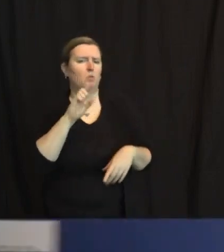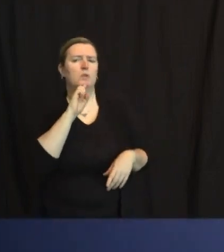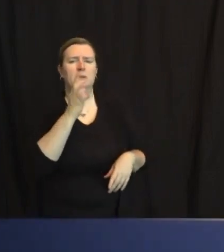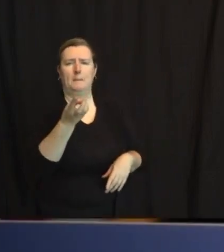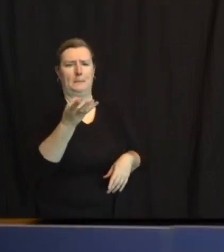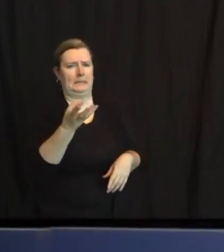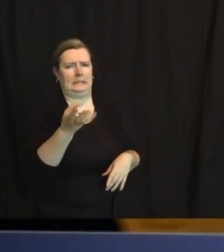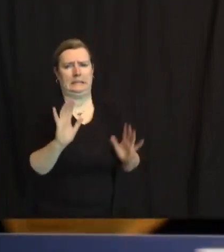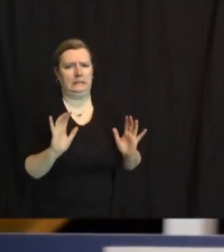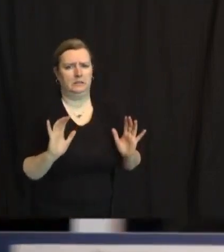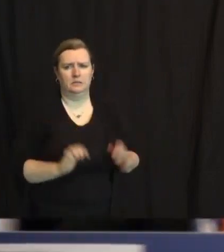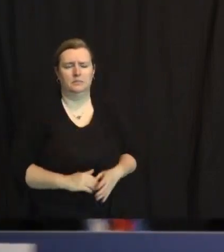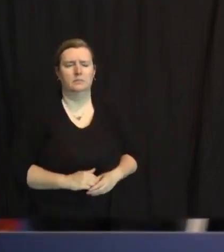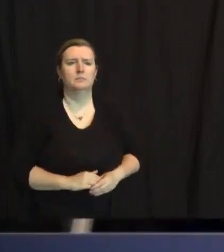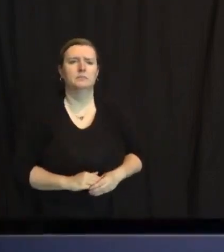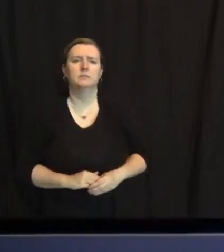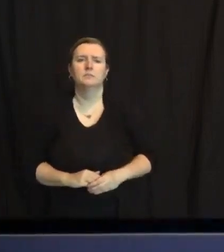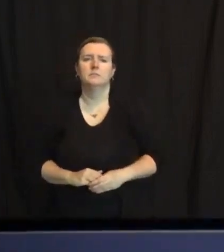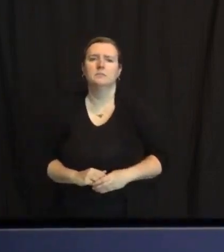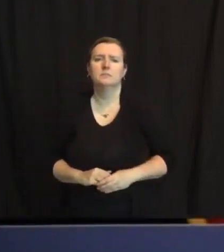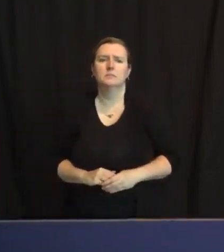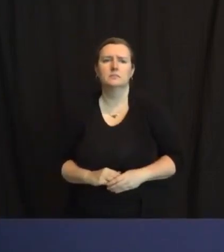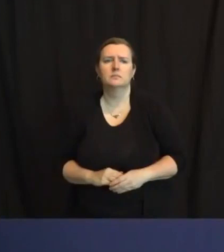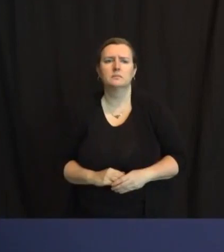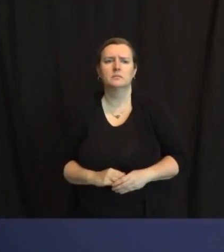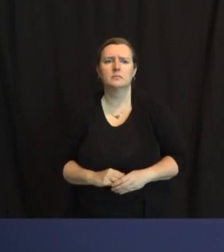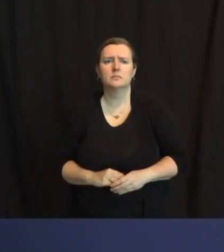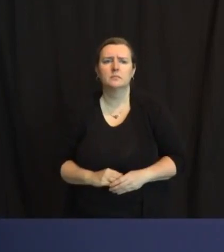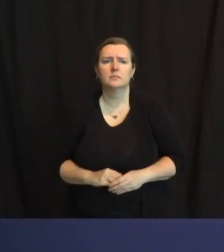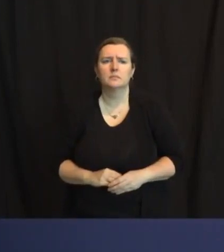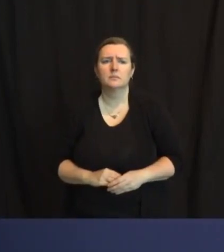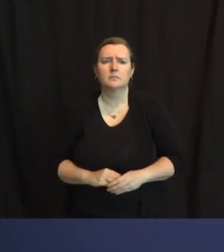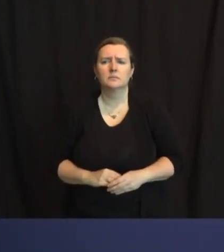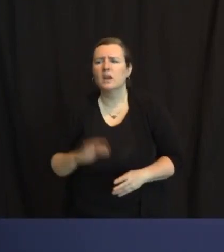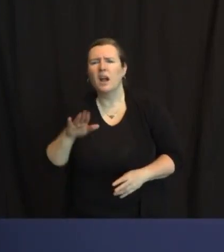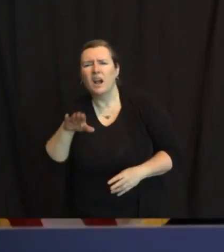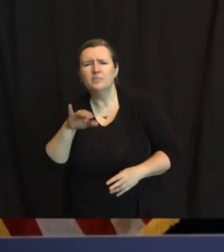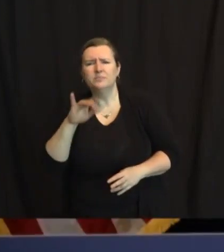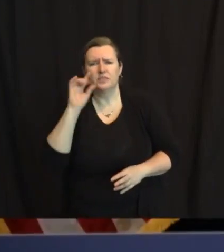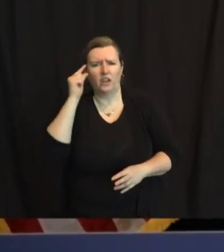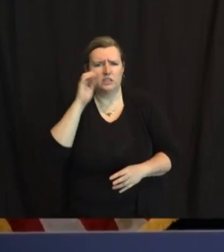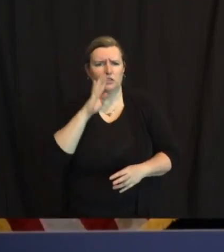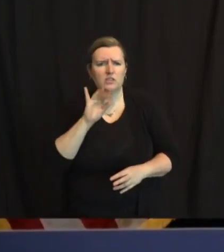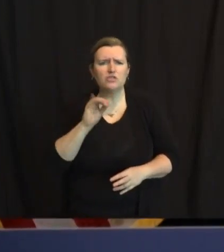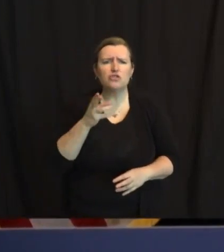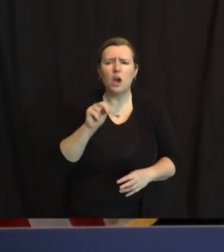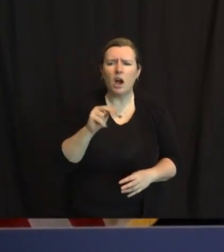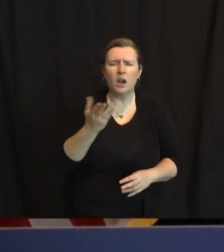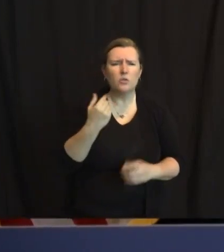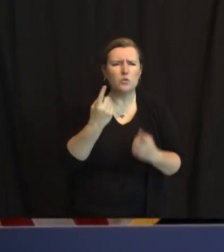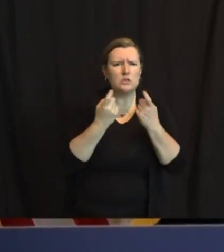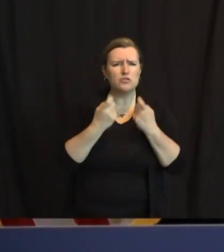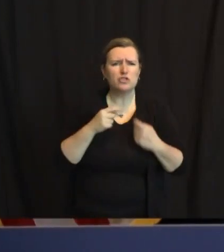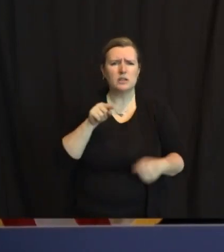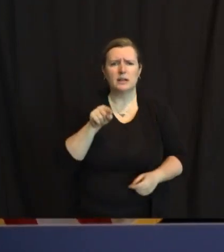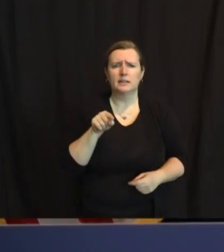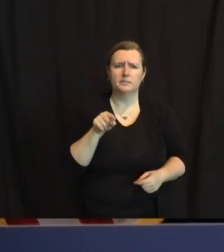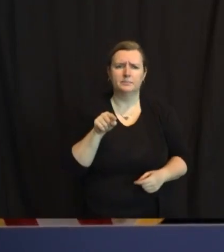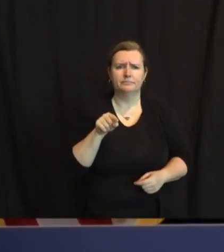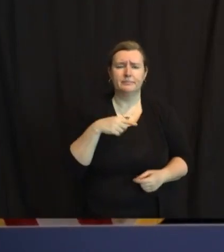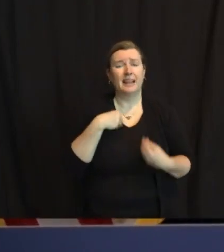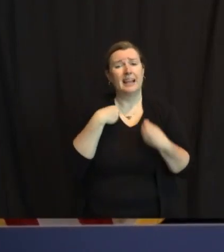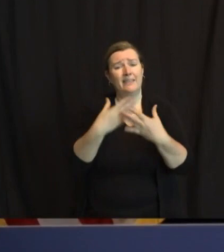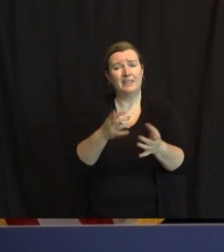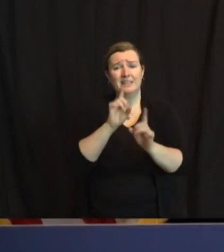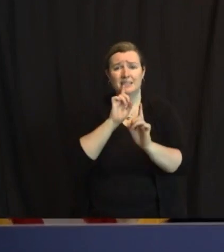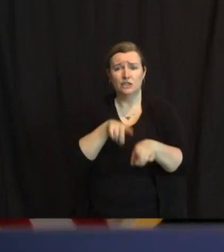Yeah. John, you make a very fair observation. So I'm not going to give you a particular set of benchmarks because we hope it's not going to be